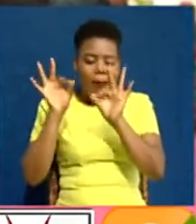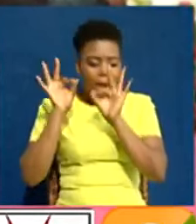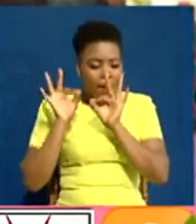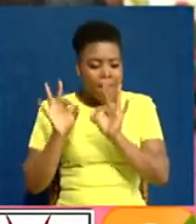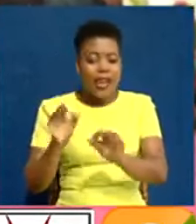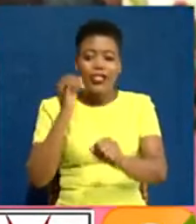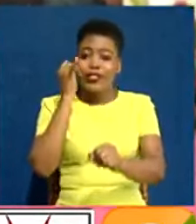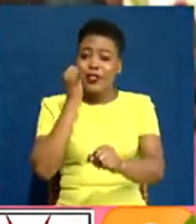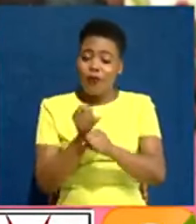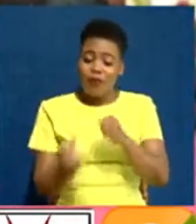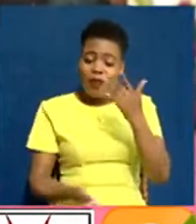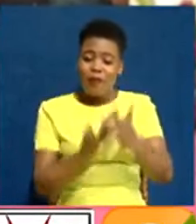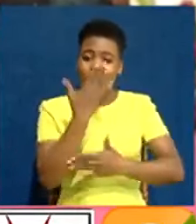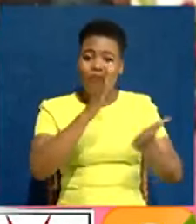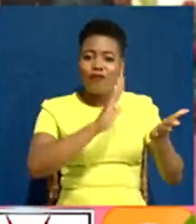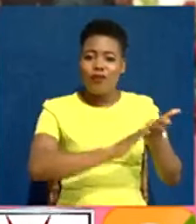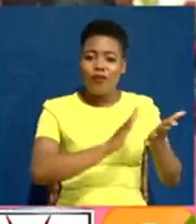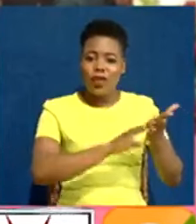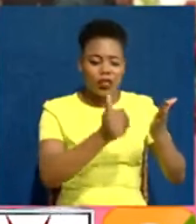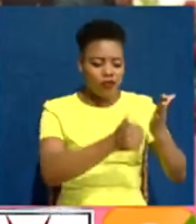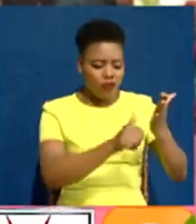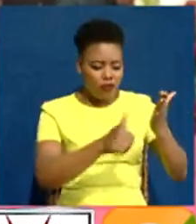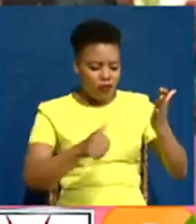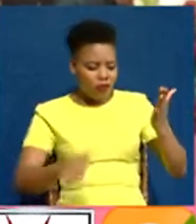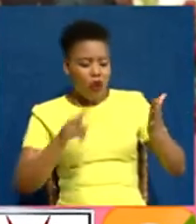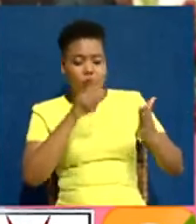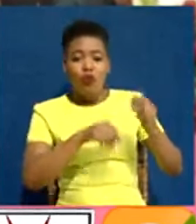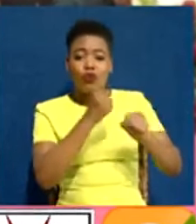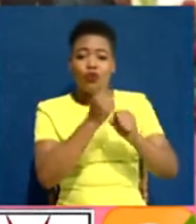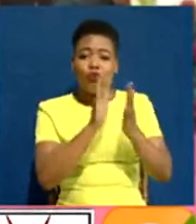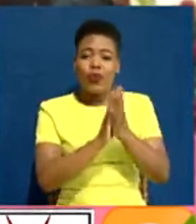with recommendations on what to do with CBC,